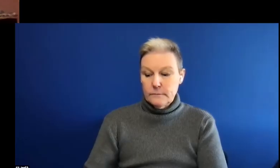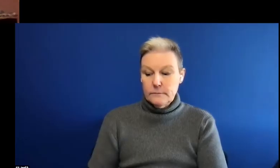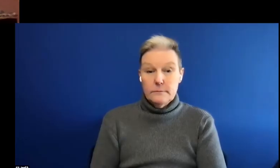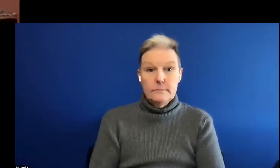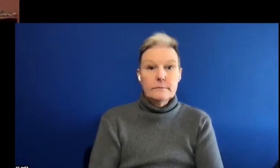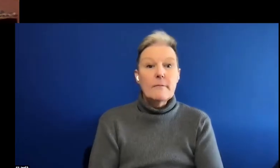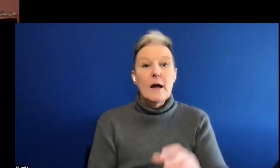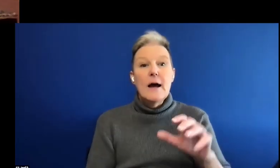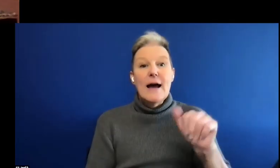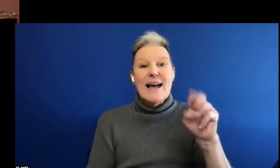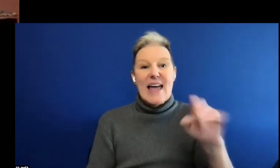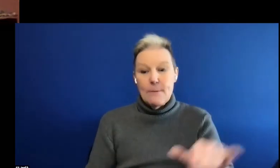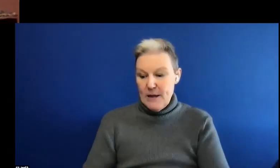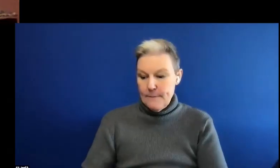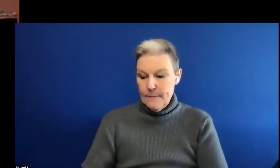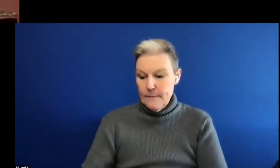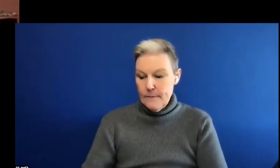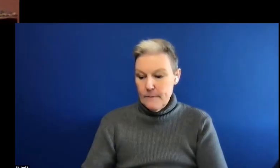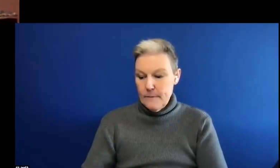Okay, Amy?